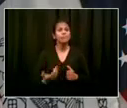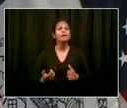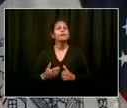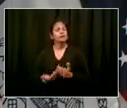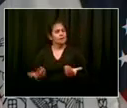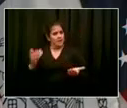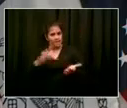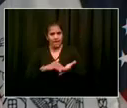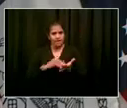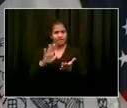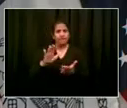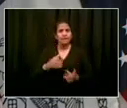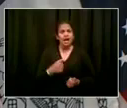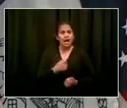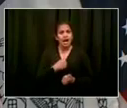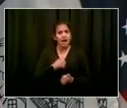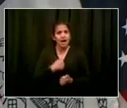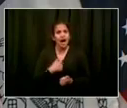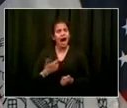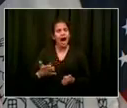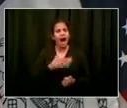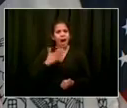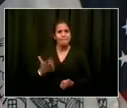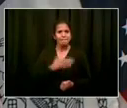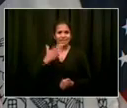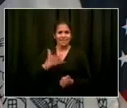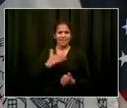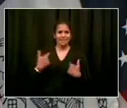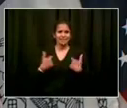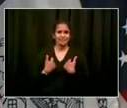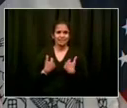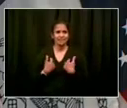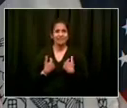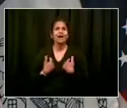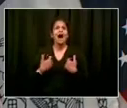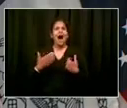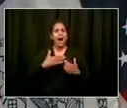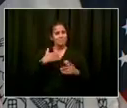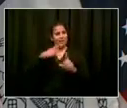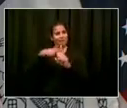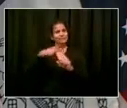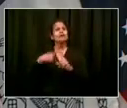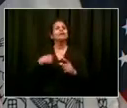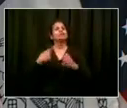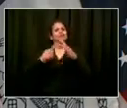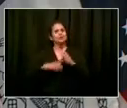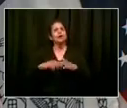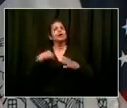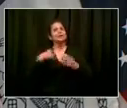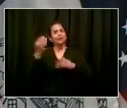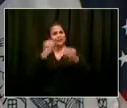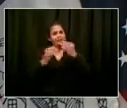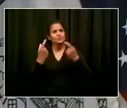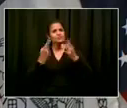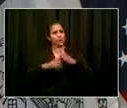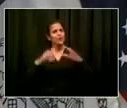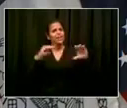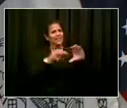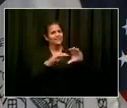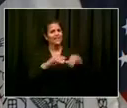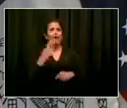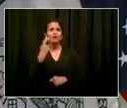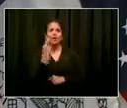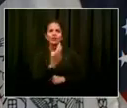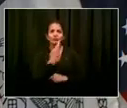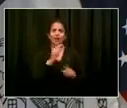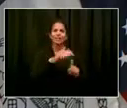dining. That is a very good thing. But the most important mission here is to keep this whole city safe. So as we